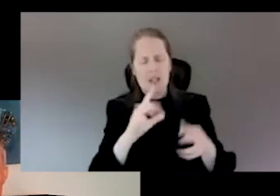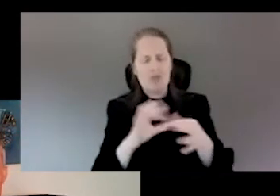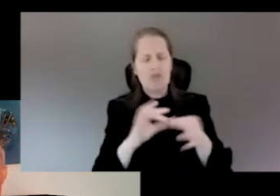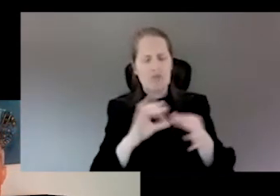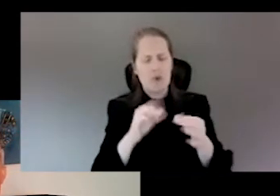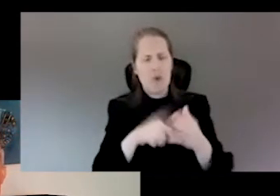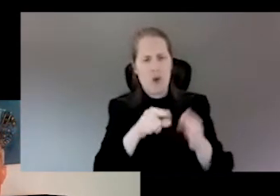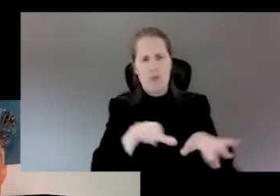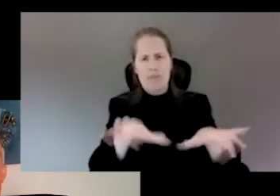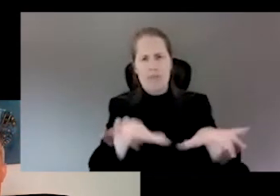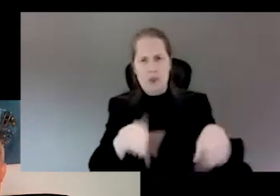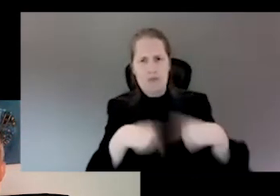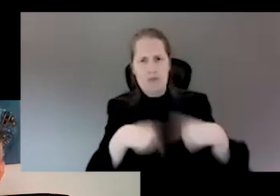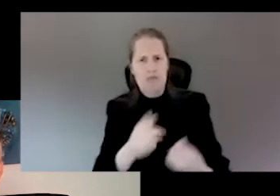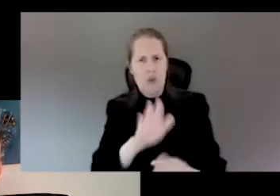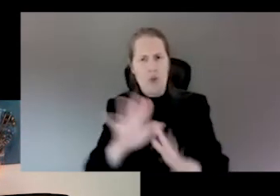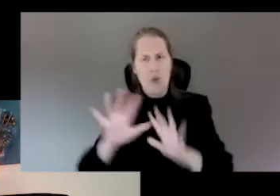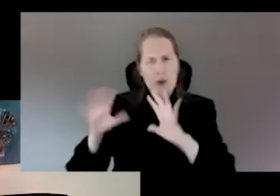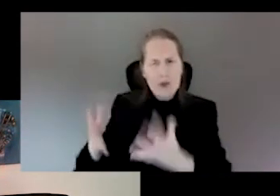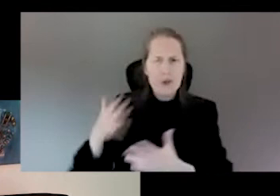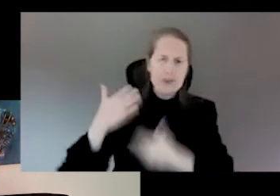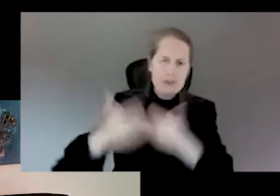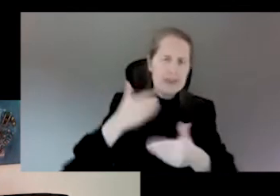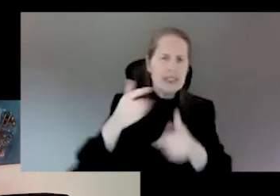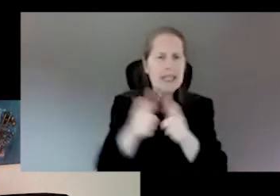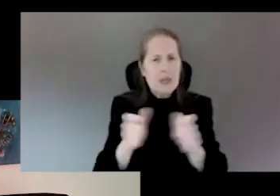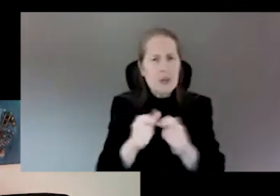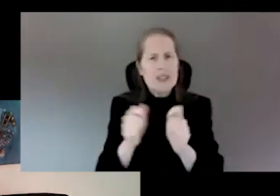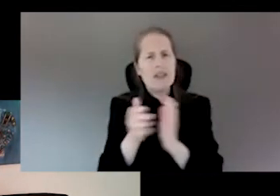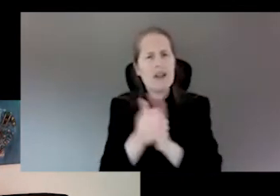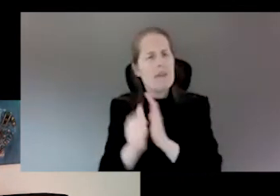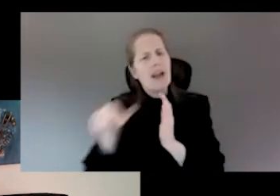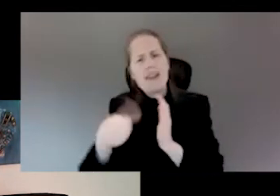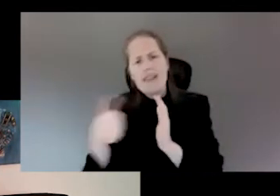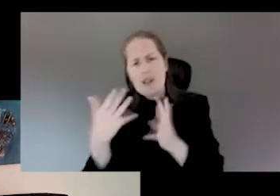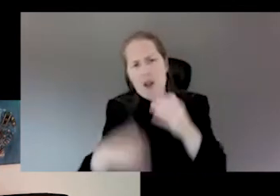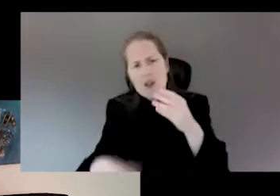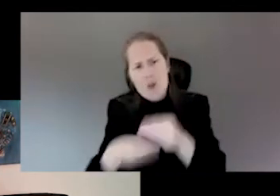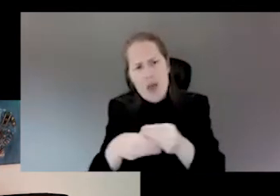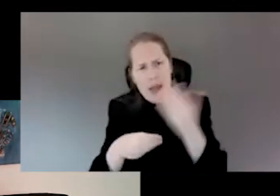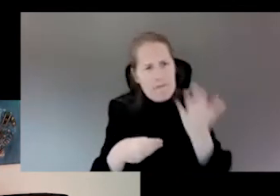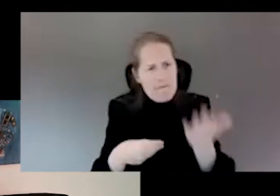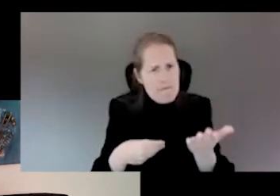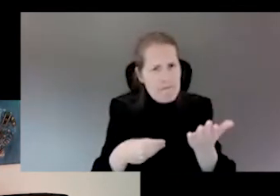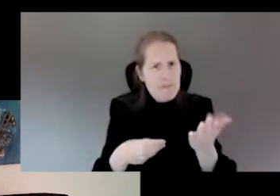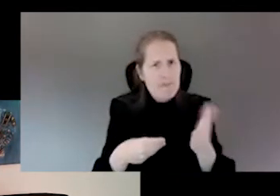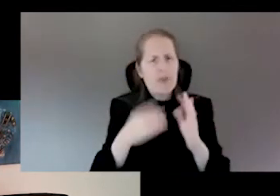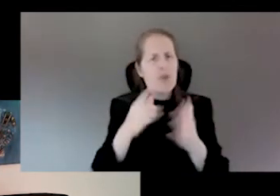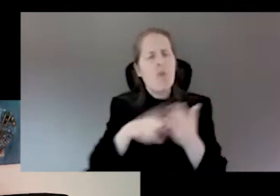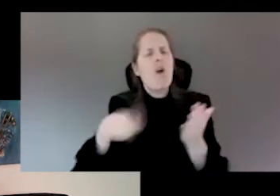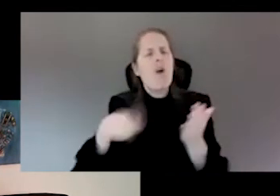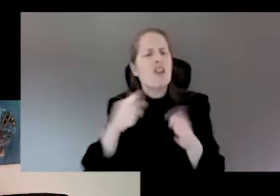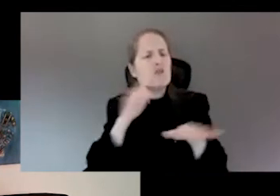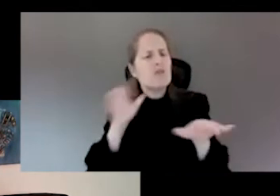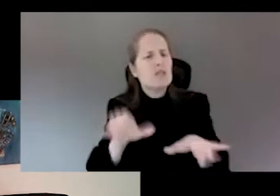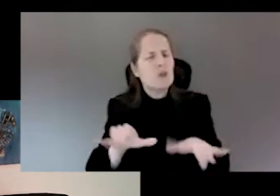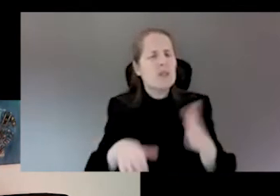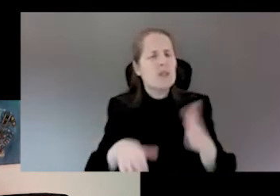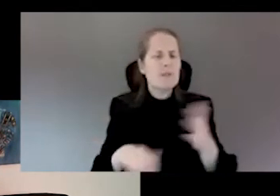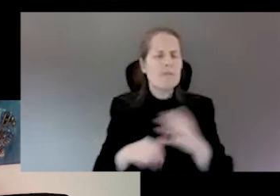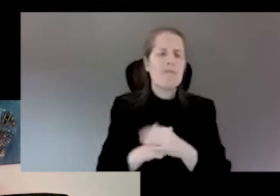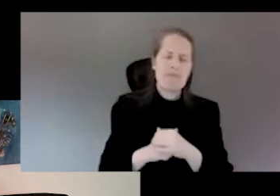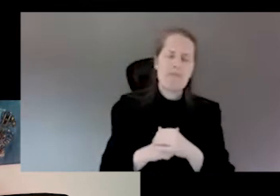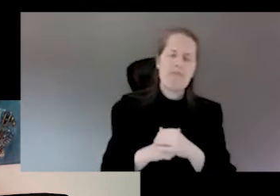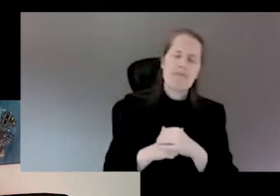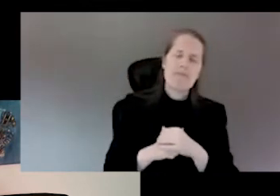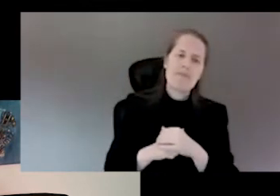equity relative to linguistic competence. Is there anything else you wanted to add about what else you have been doing? It's really kind